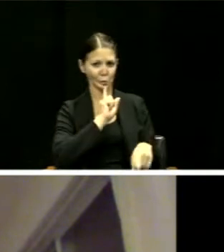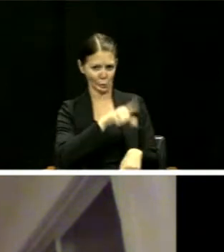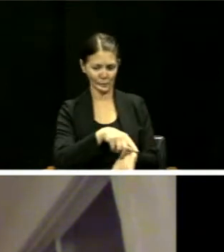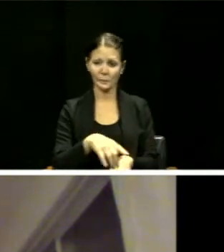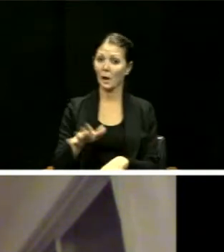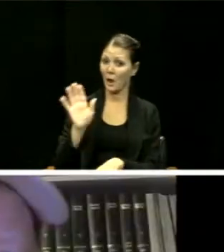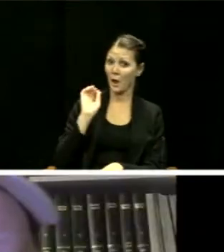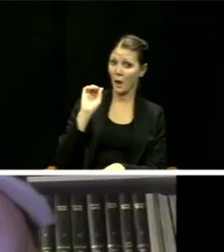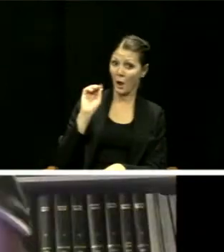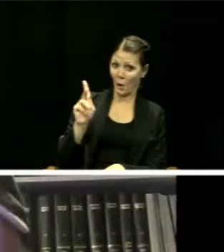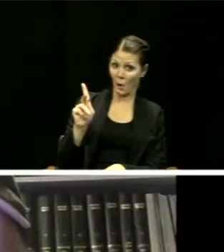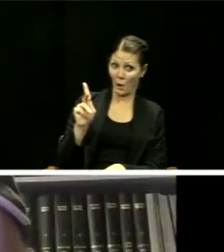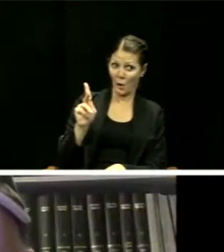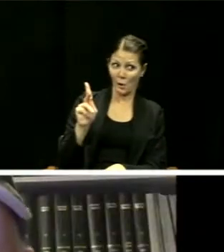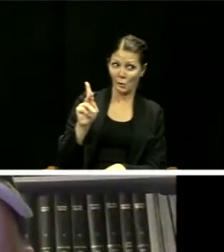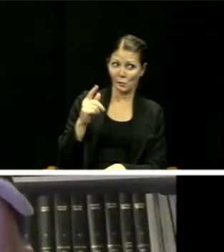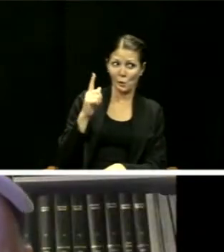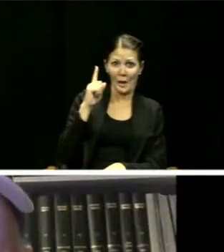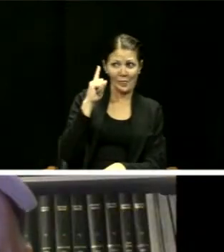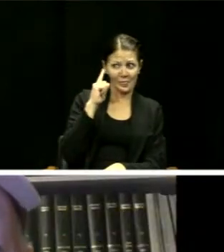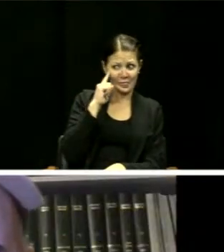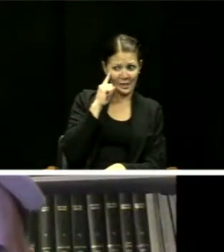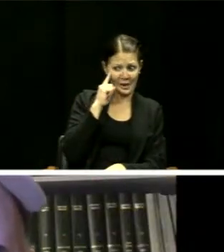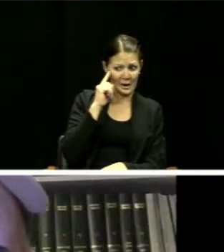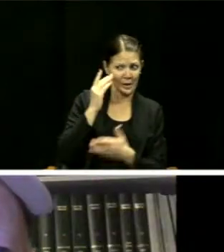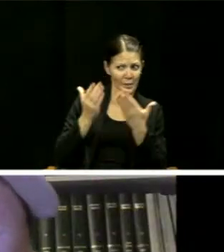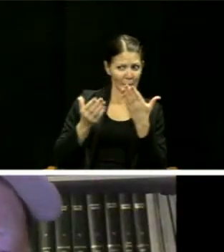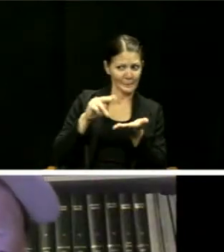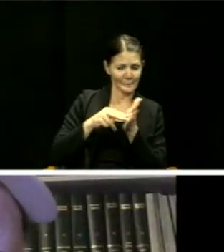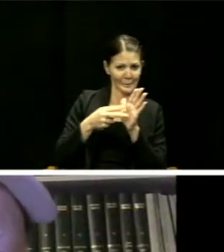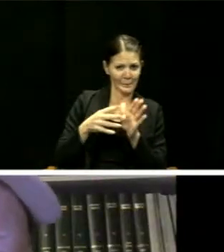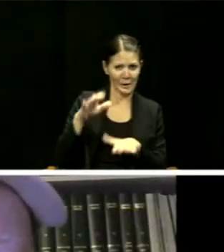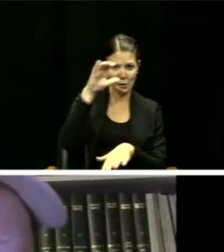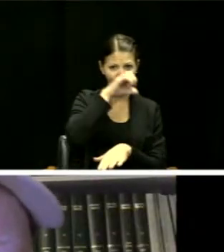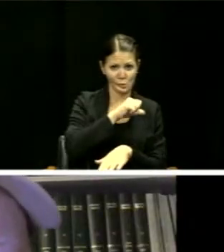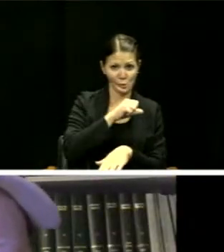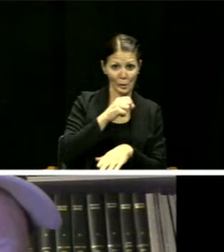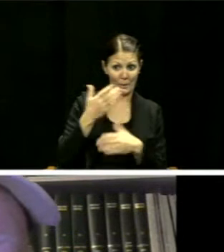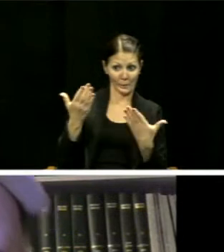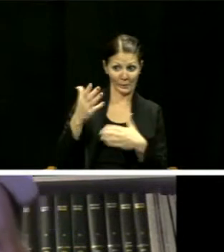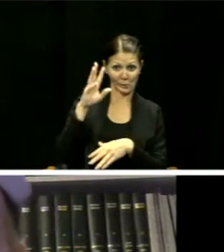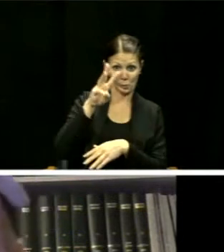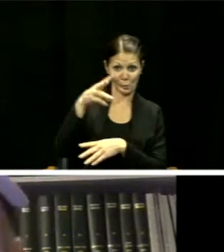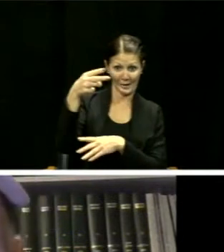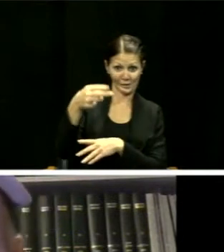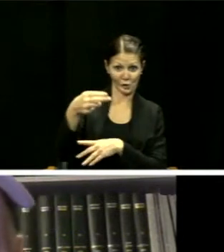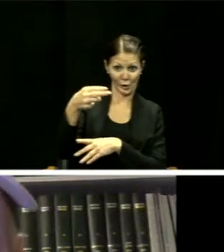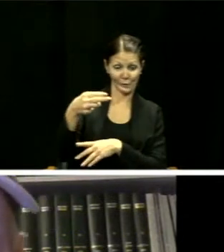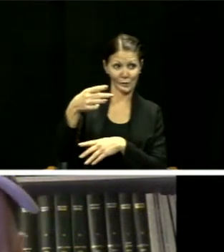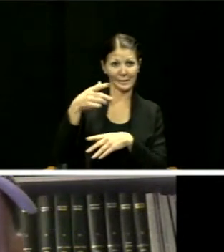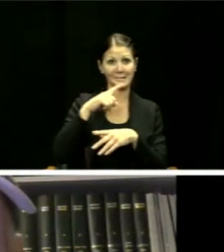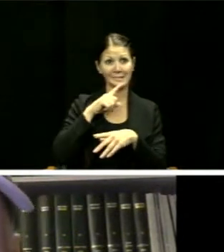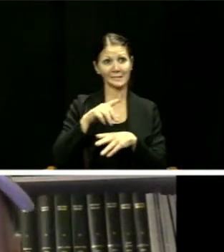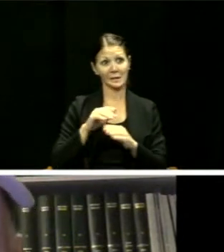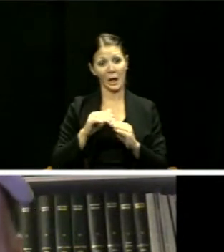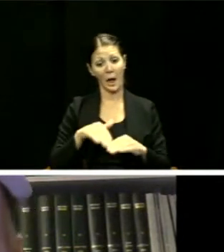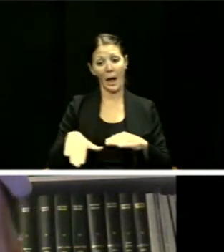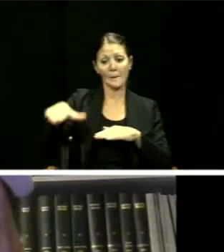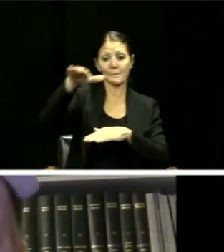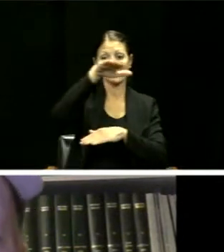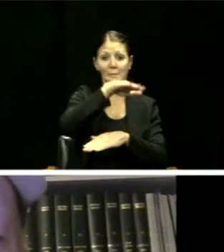so everyone, I think, might assume that because West Hartford is generally above sea